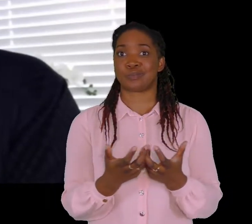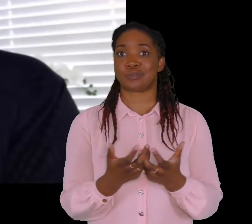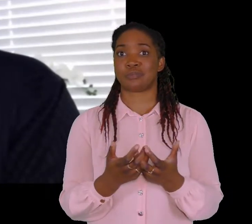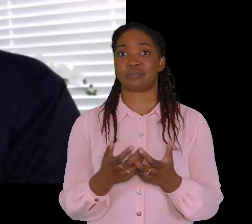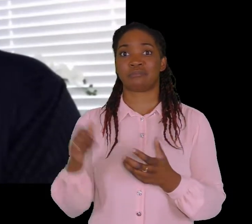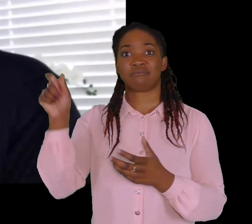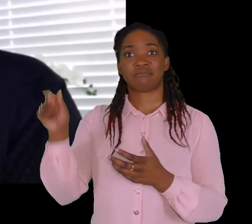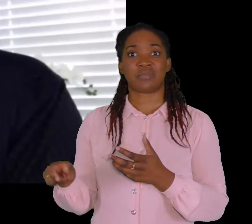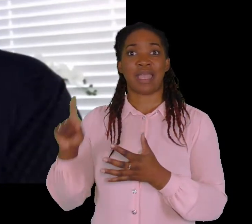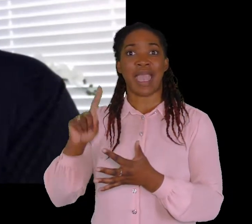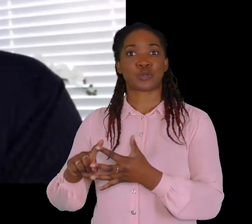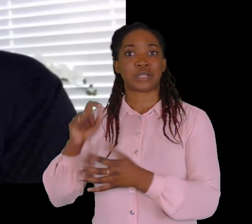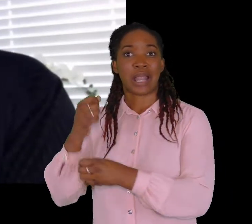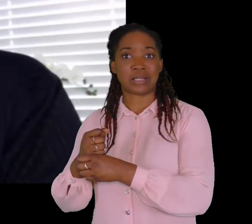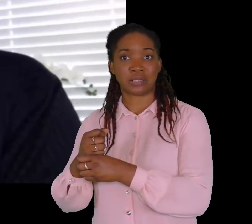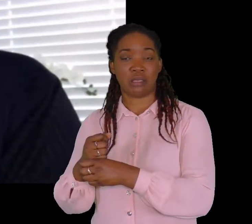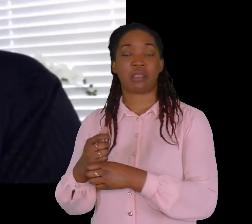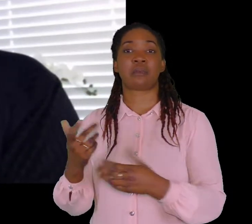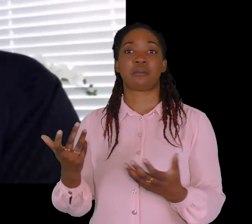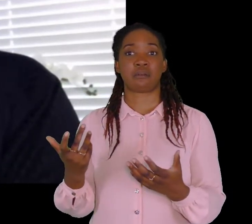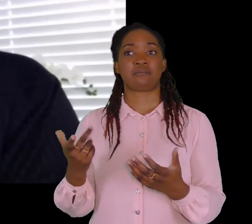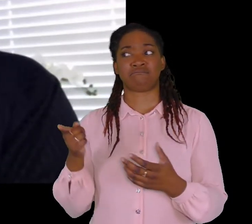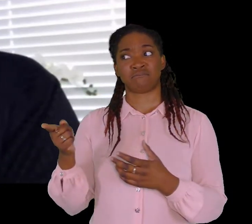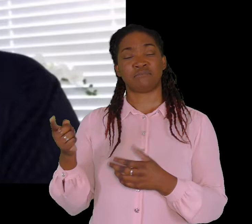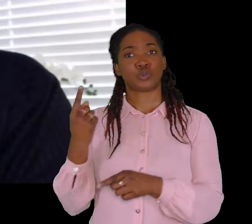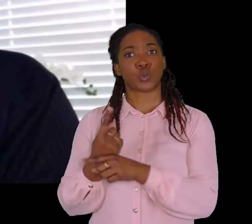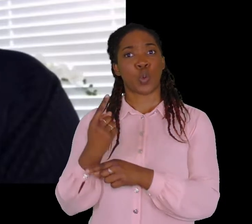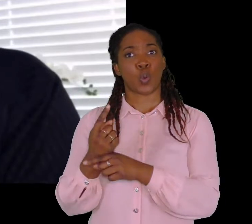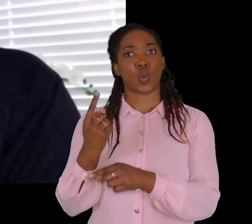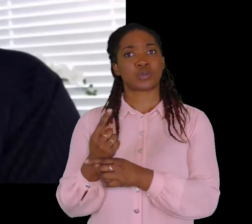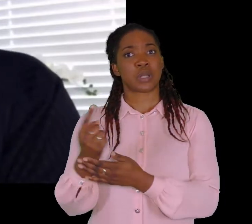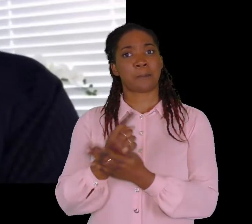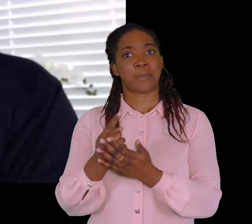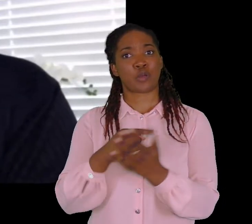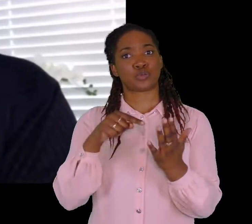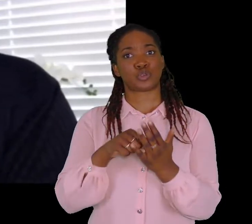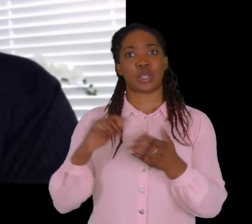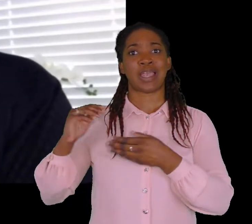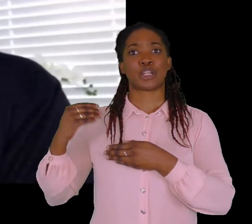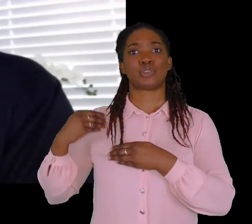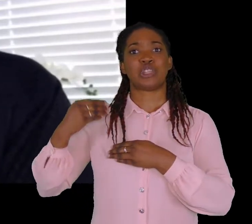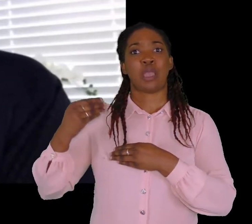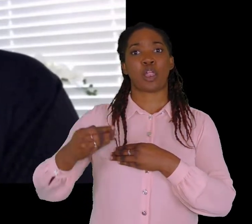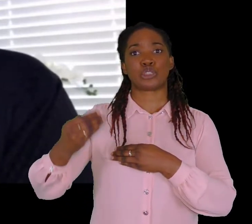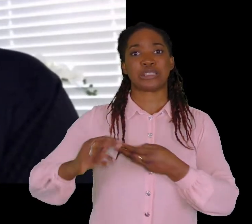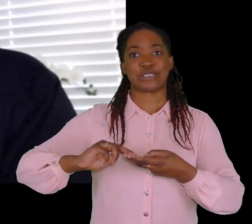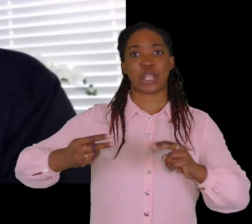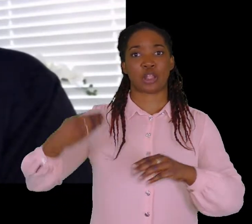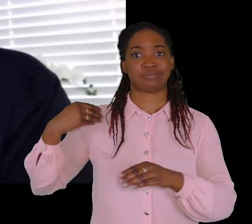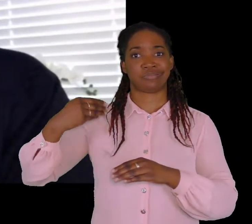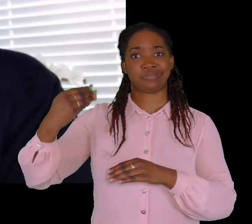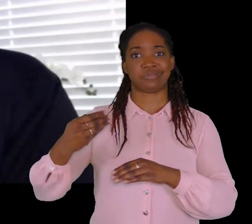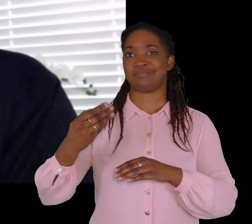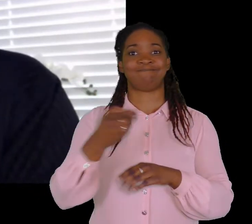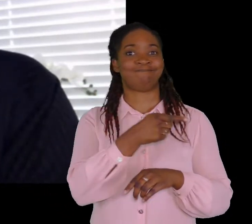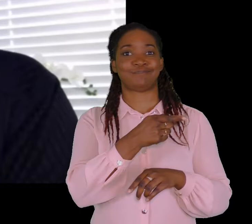when he talks about a genealogy, which is outside of the traditional Western and outside of the binary